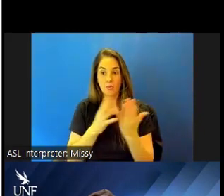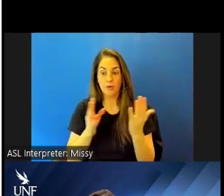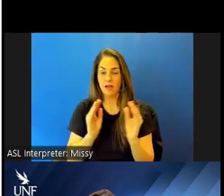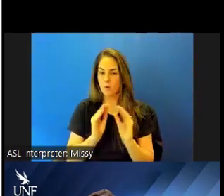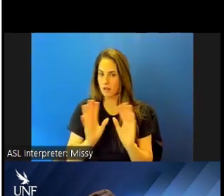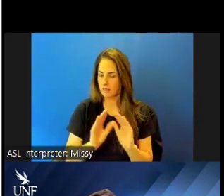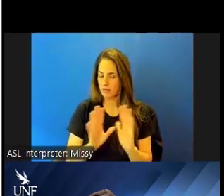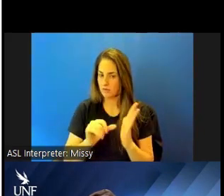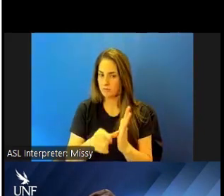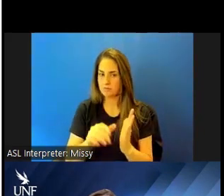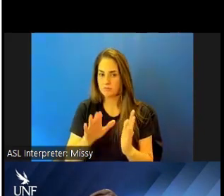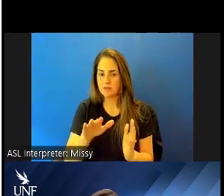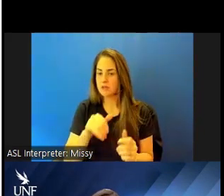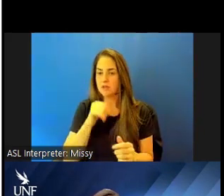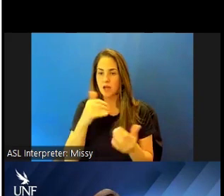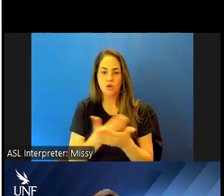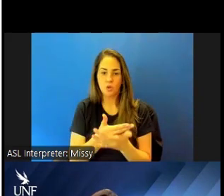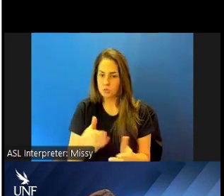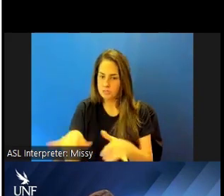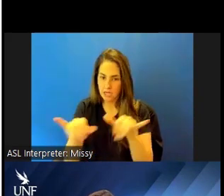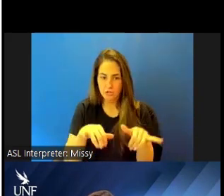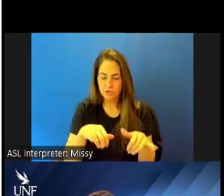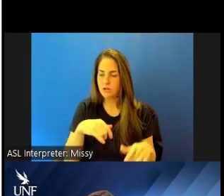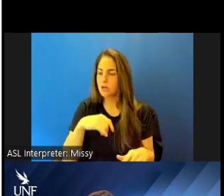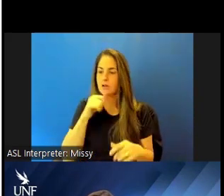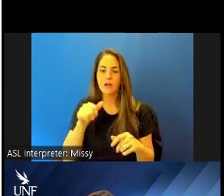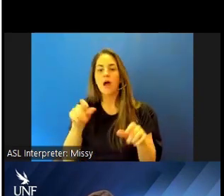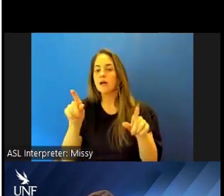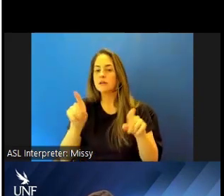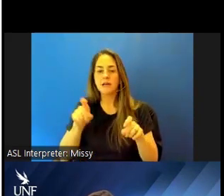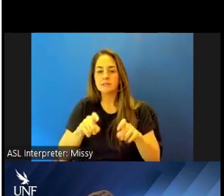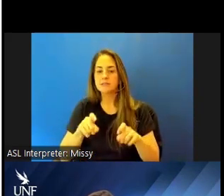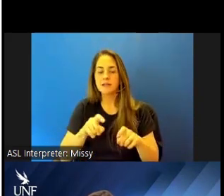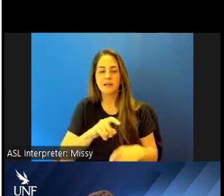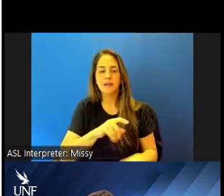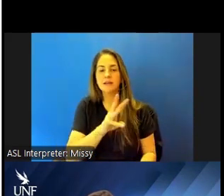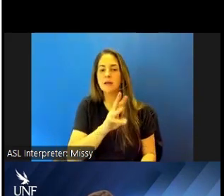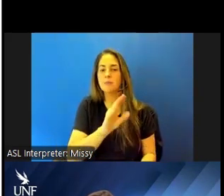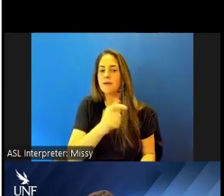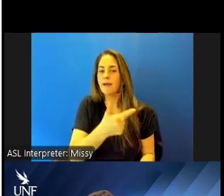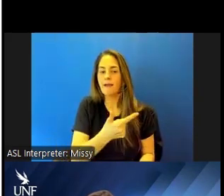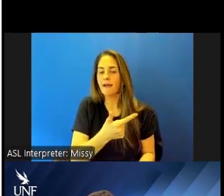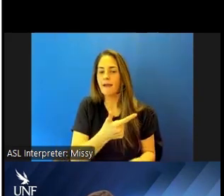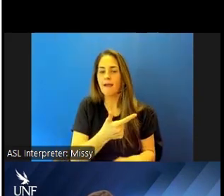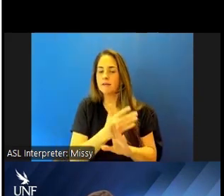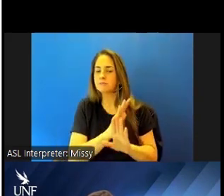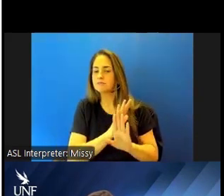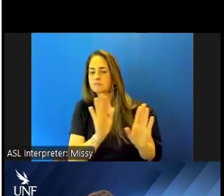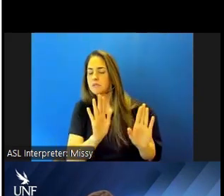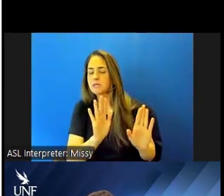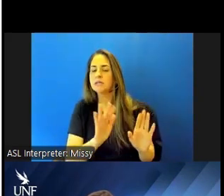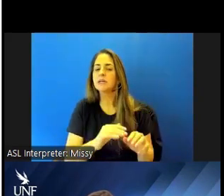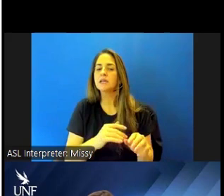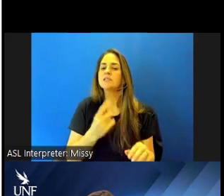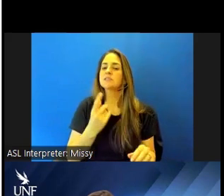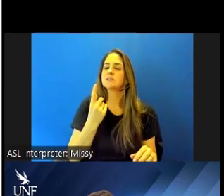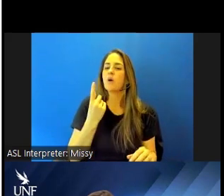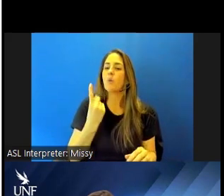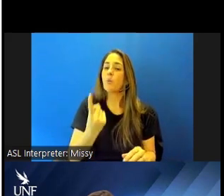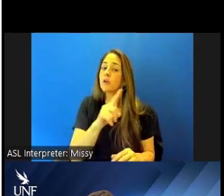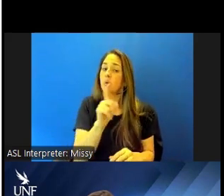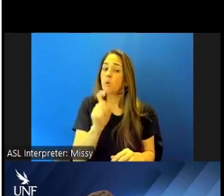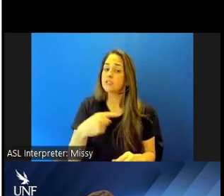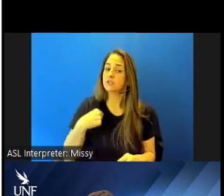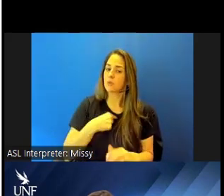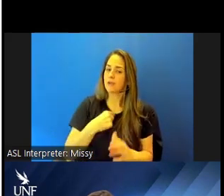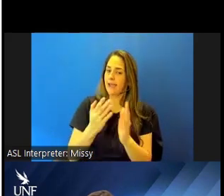not going to be a new standard. We're not testing against the WCAG standard by any means. It's one of the questions we ask.